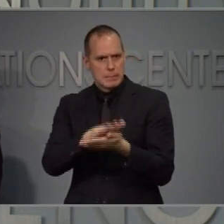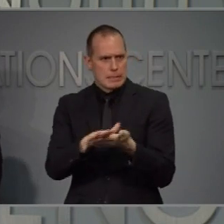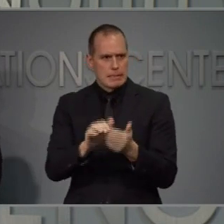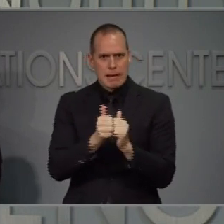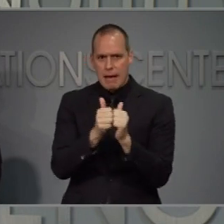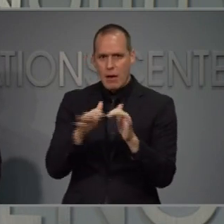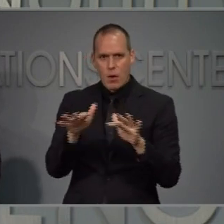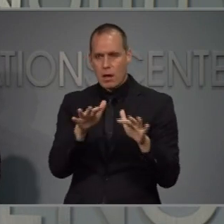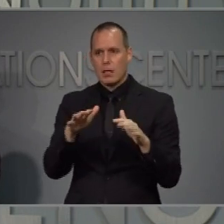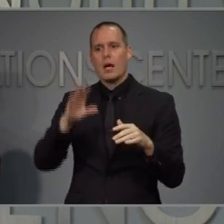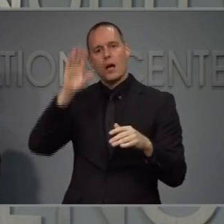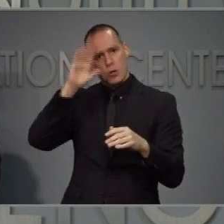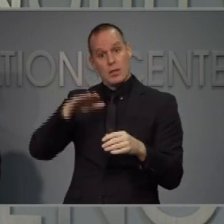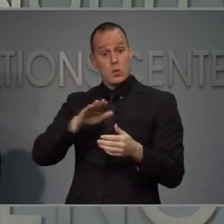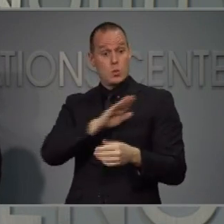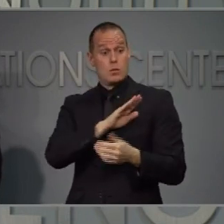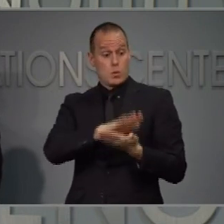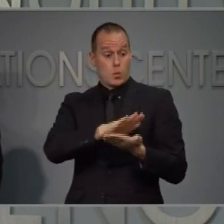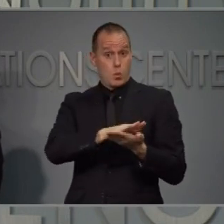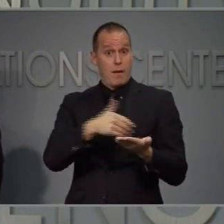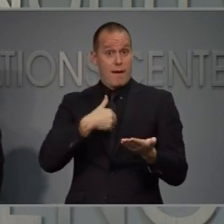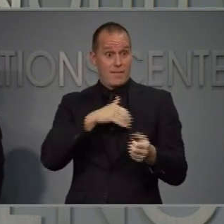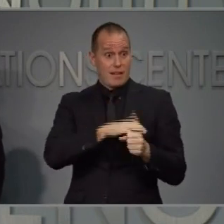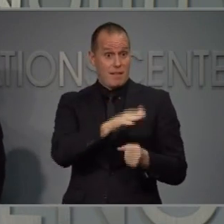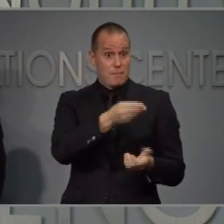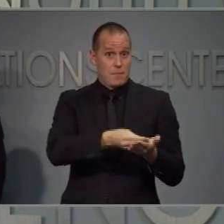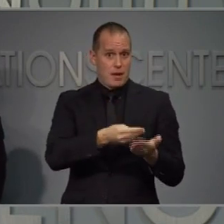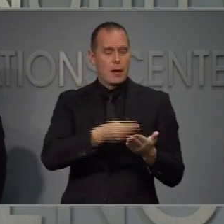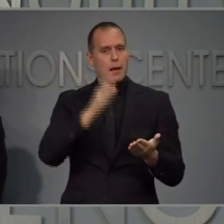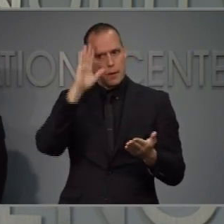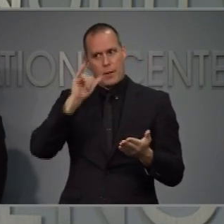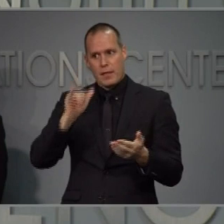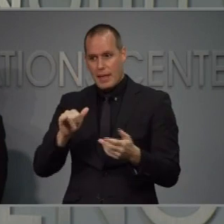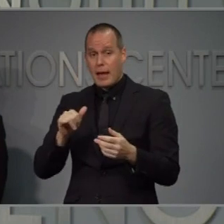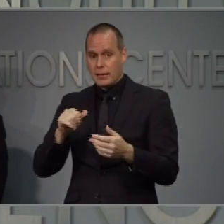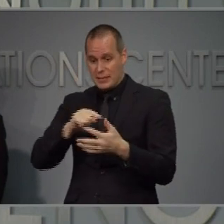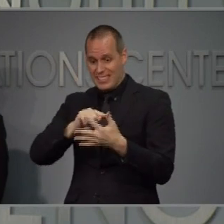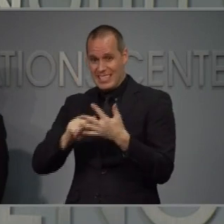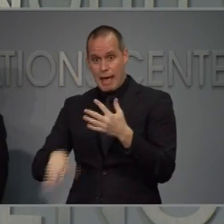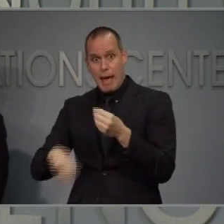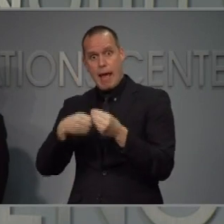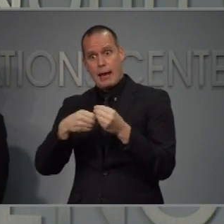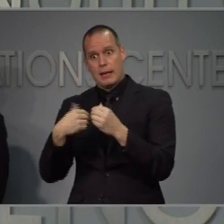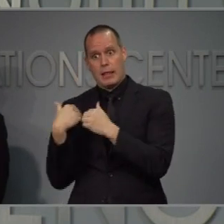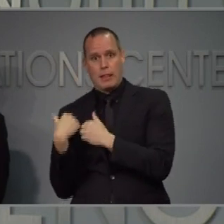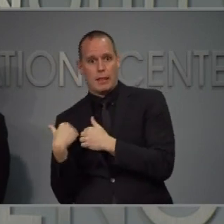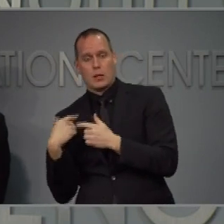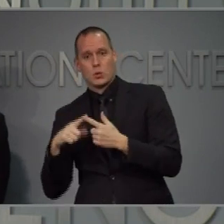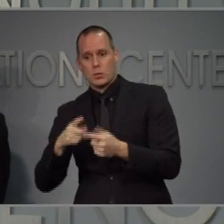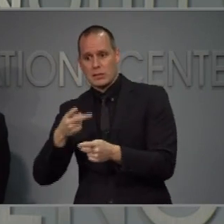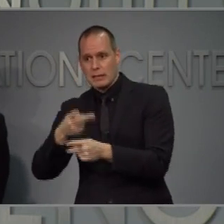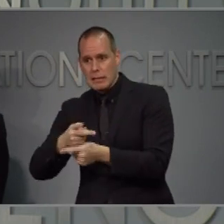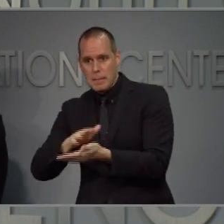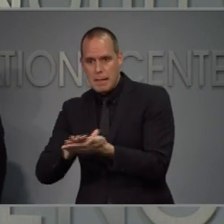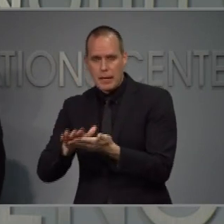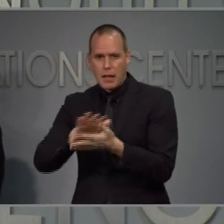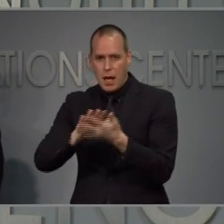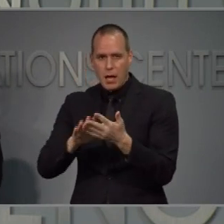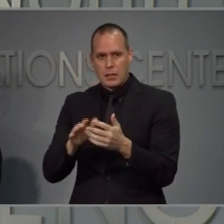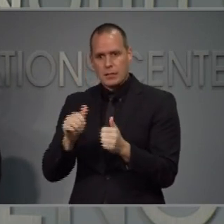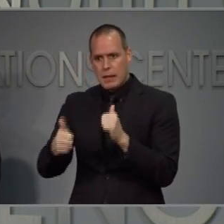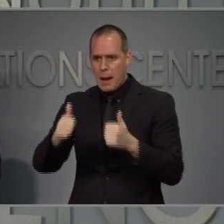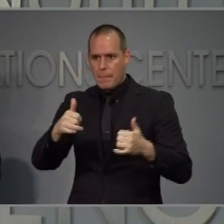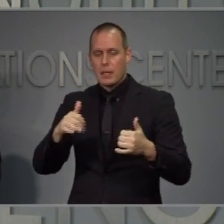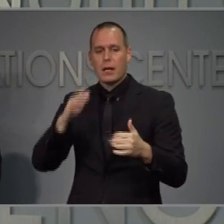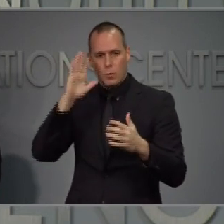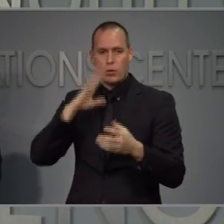funding, we know that this will cost more. So those decisions are going to be made looking at the science, data,